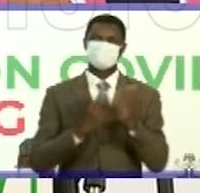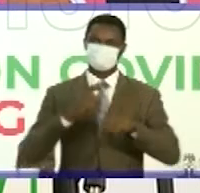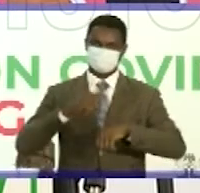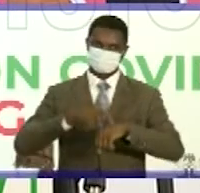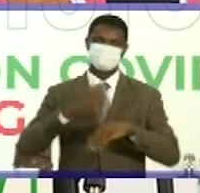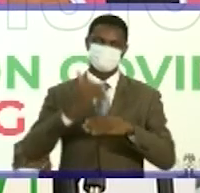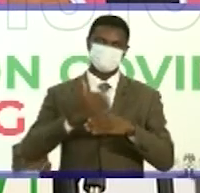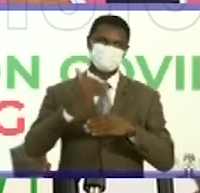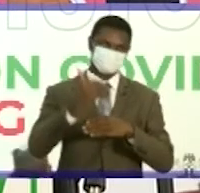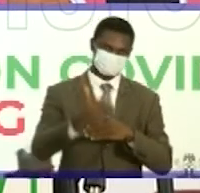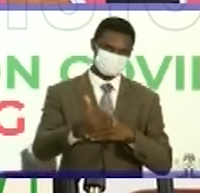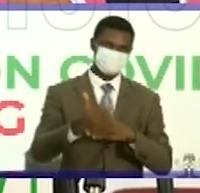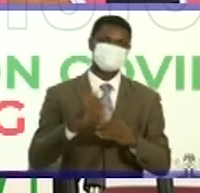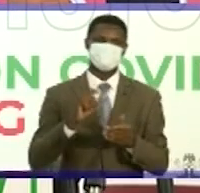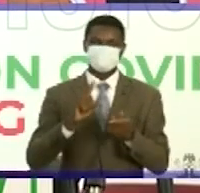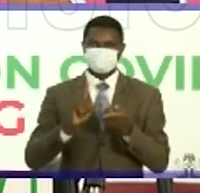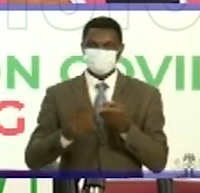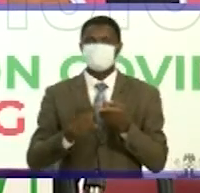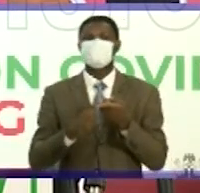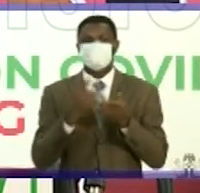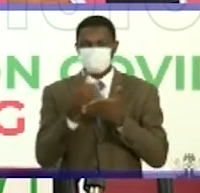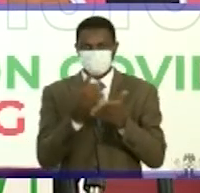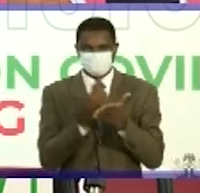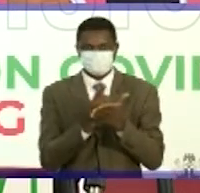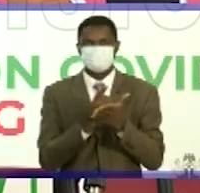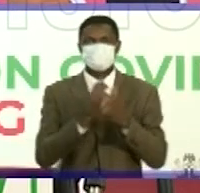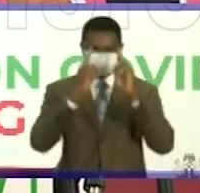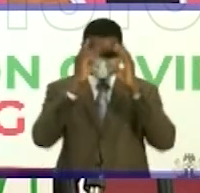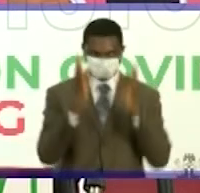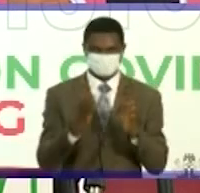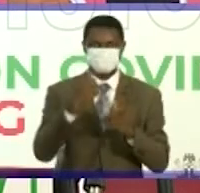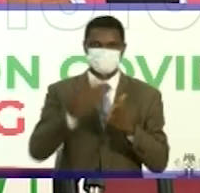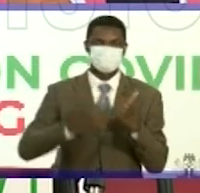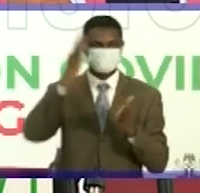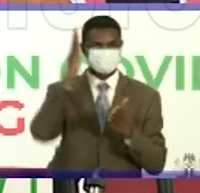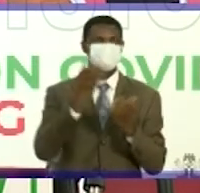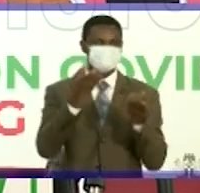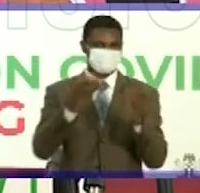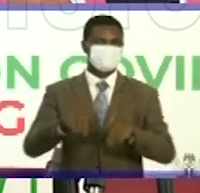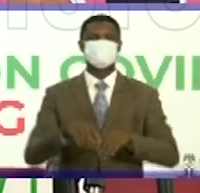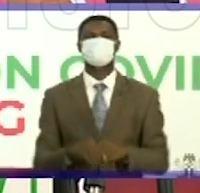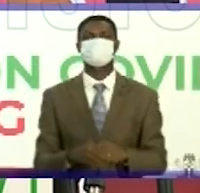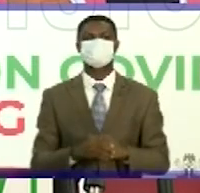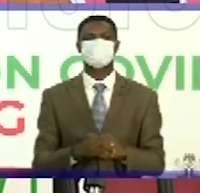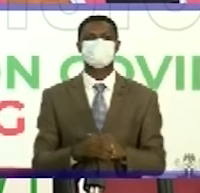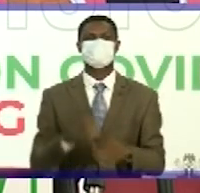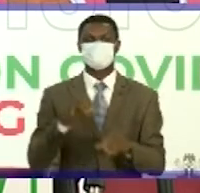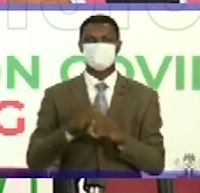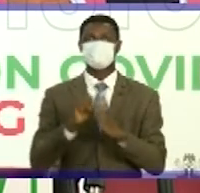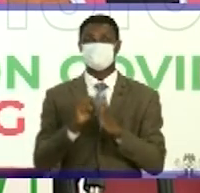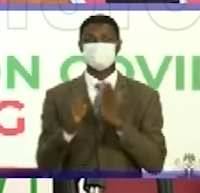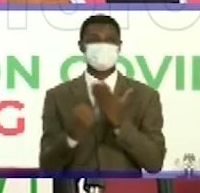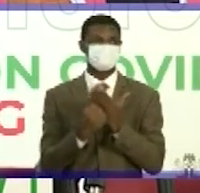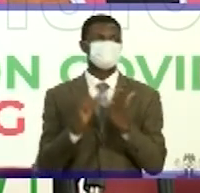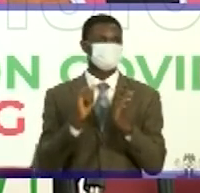next phase to discuss and decide how the transition will happen. But obviously, that will be a